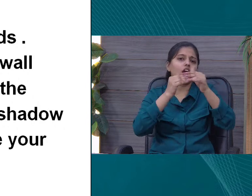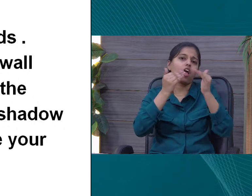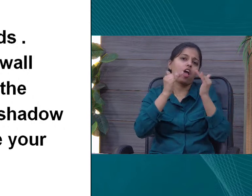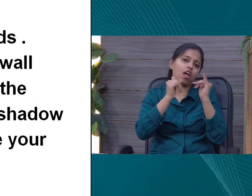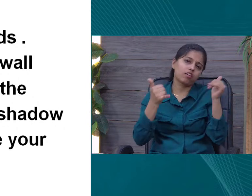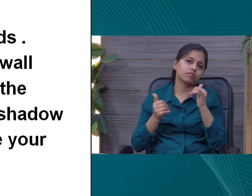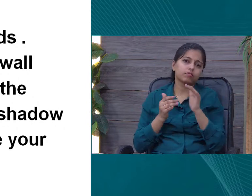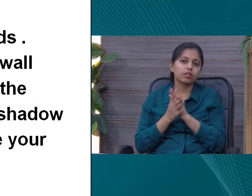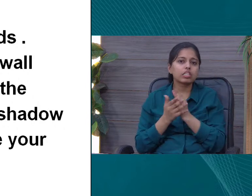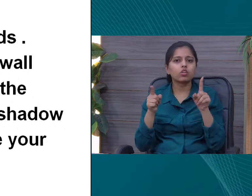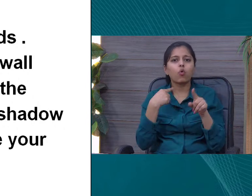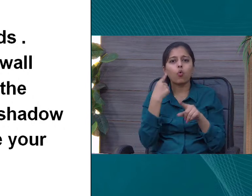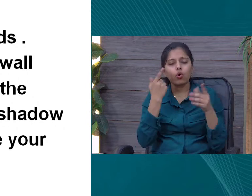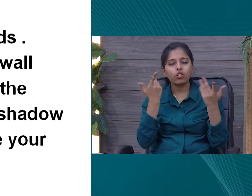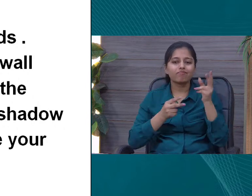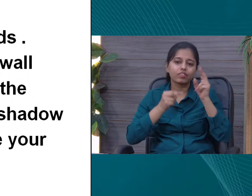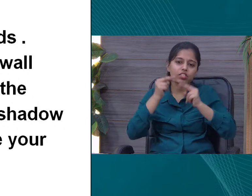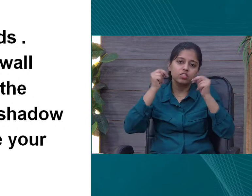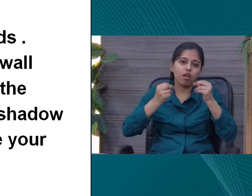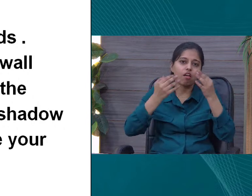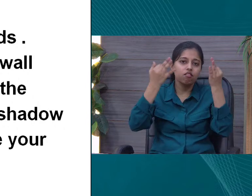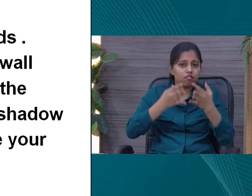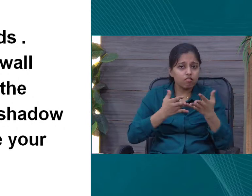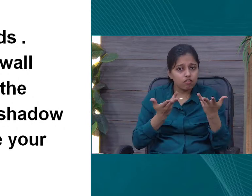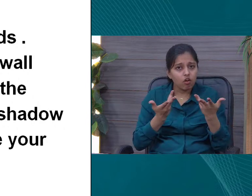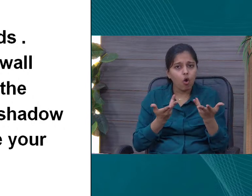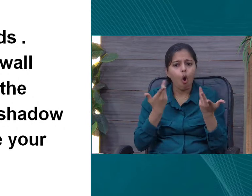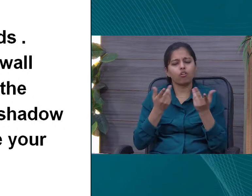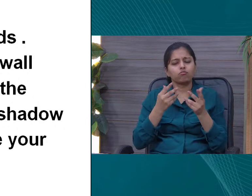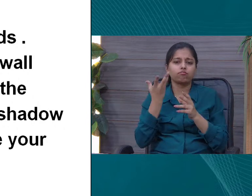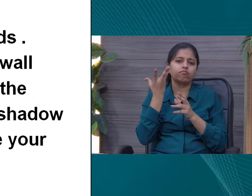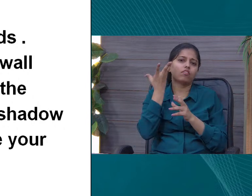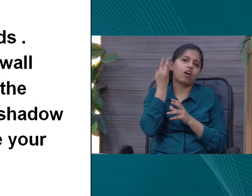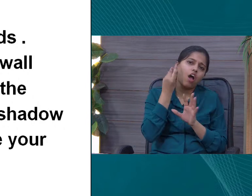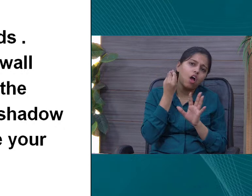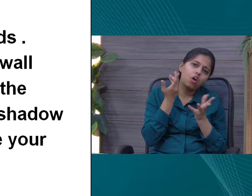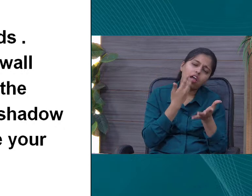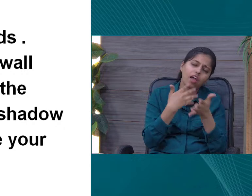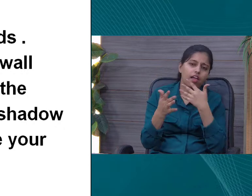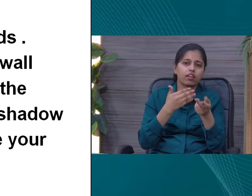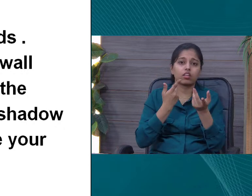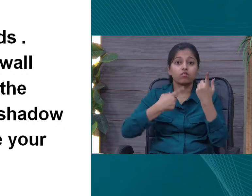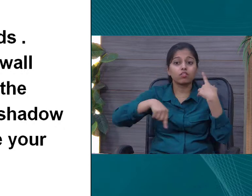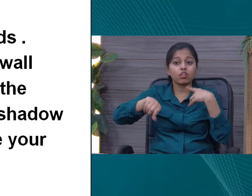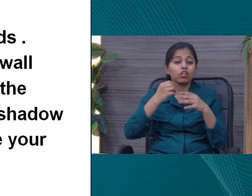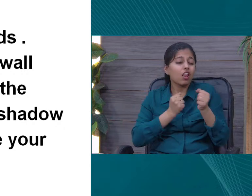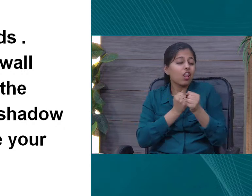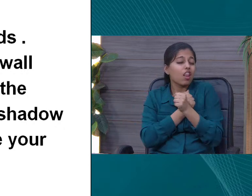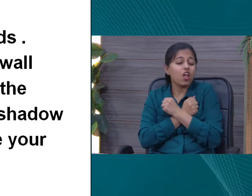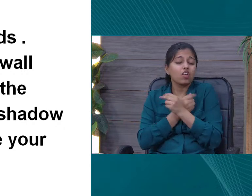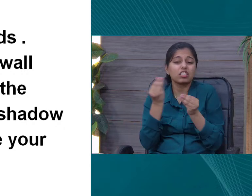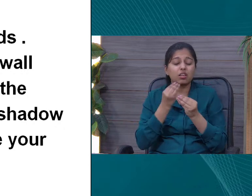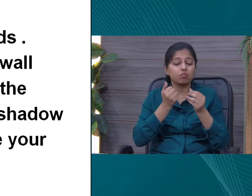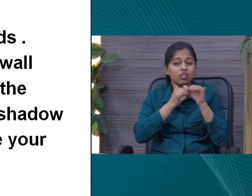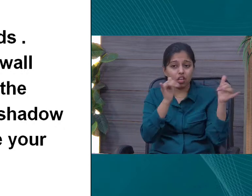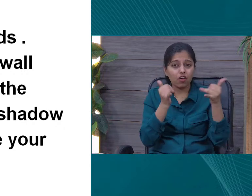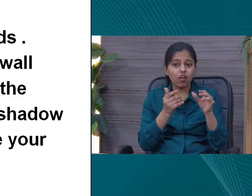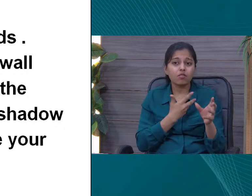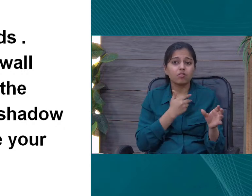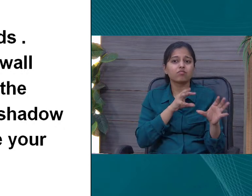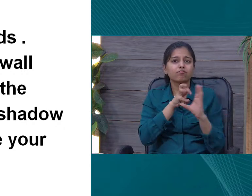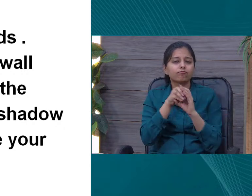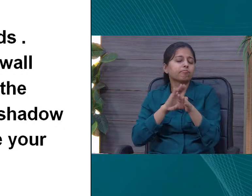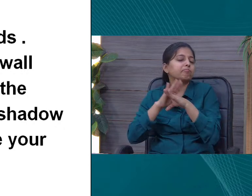is the children with special need or the normal children. They all love to do certain activities and get engaged into